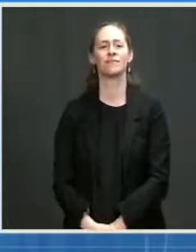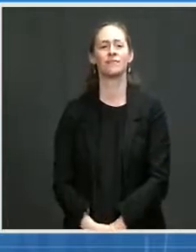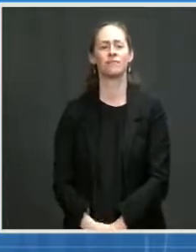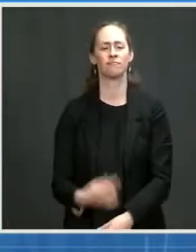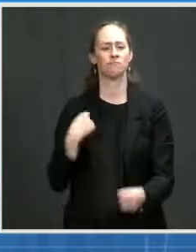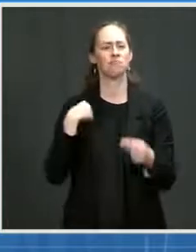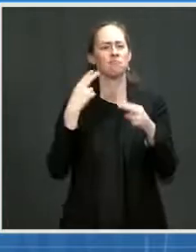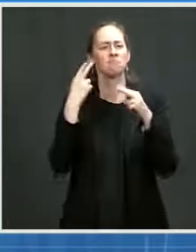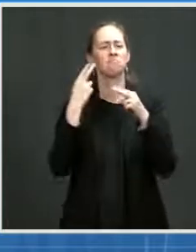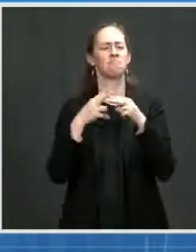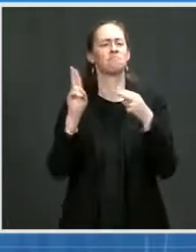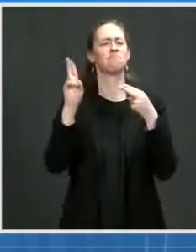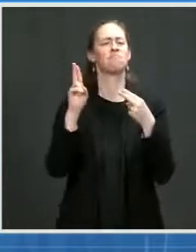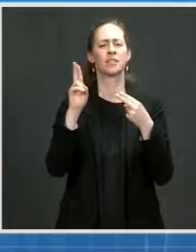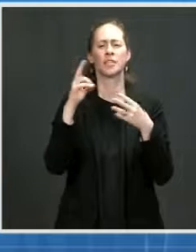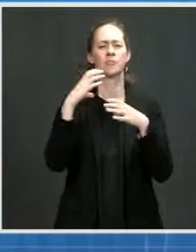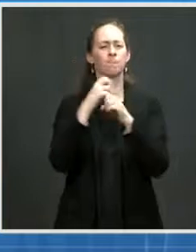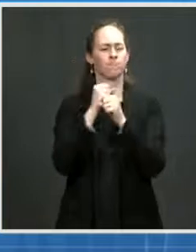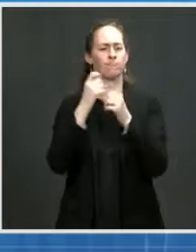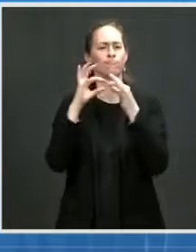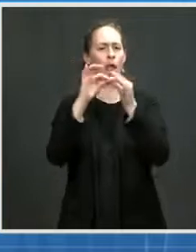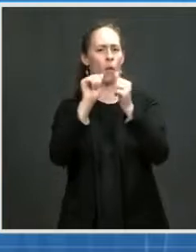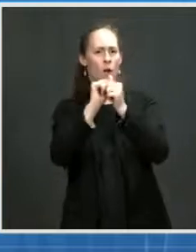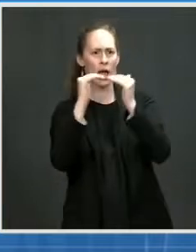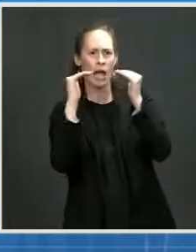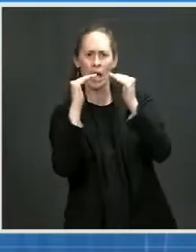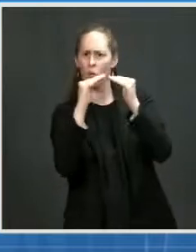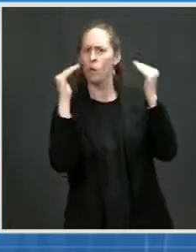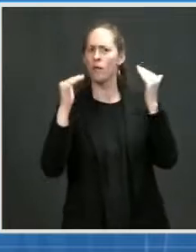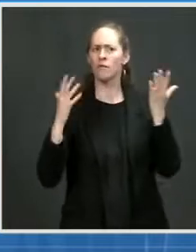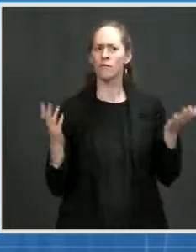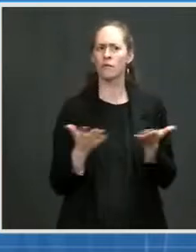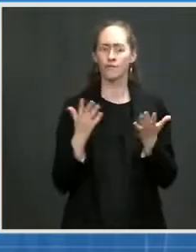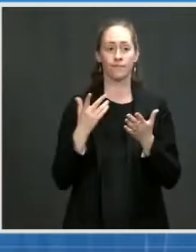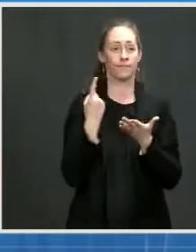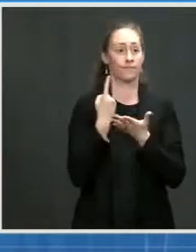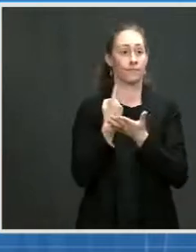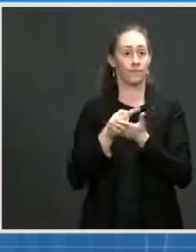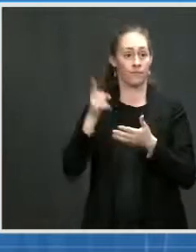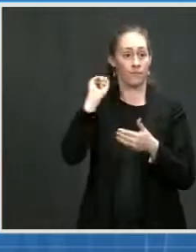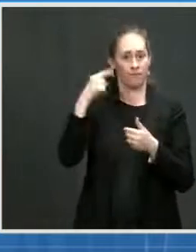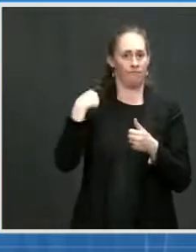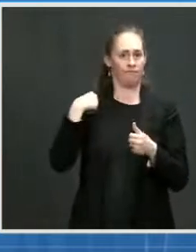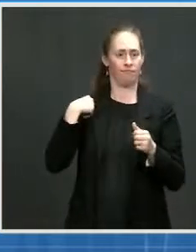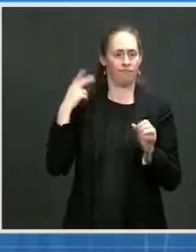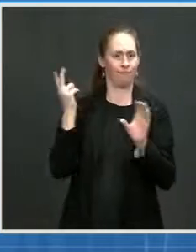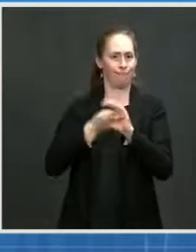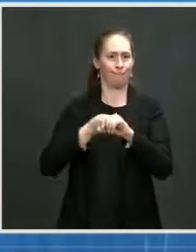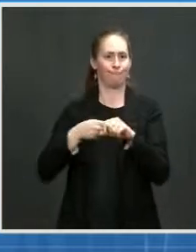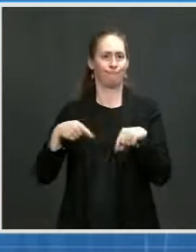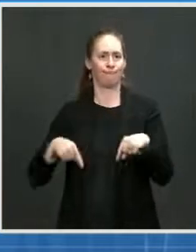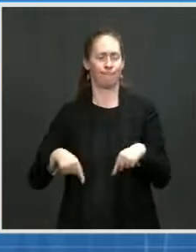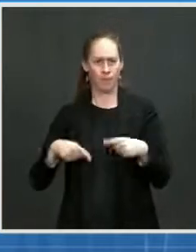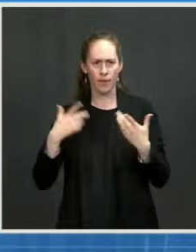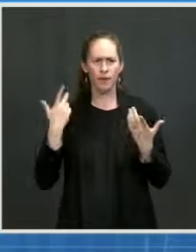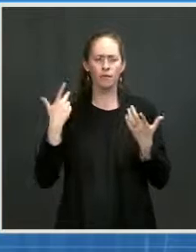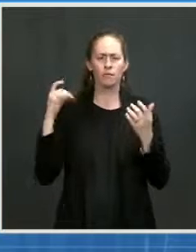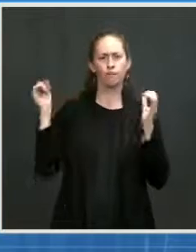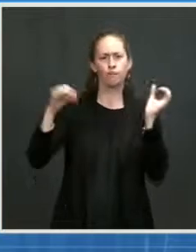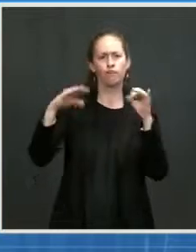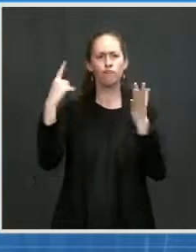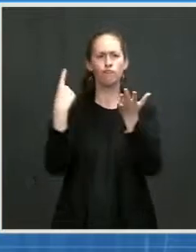where we are with equity. Last week when I joined, I shared the very encouraging equity trends that we've seen in the